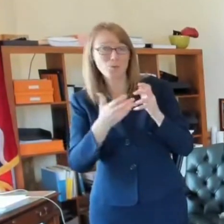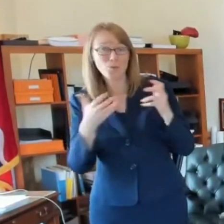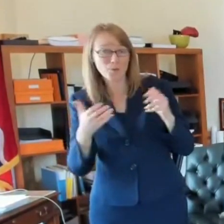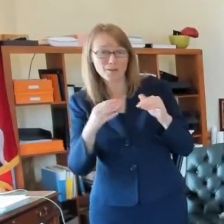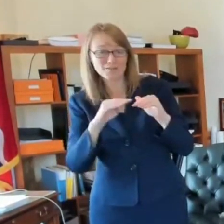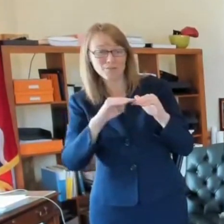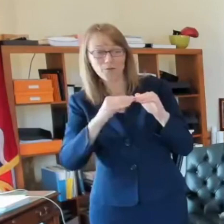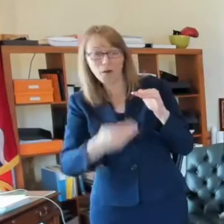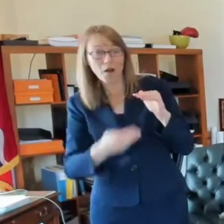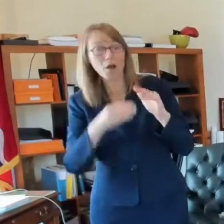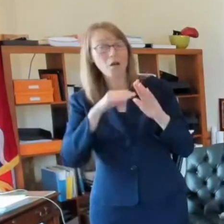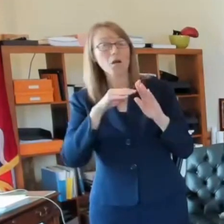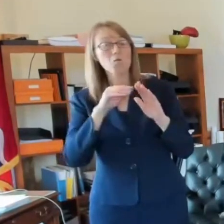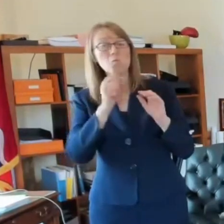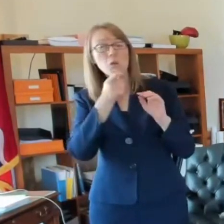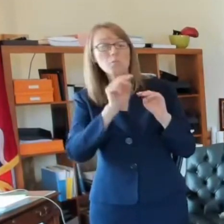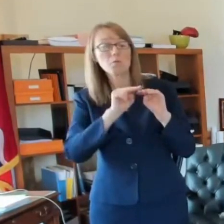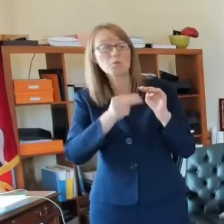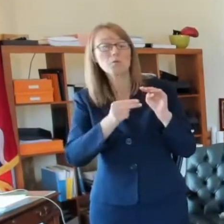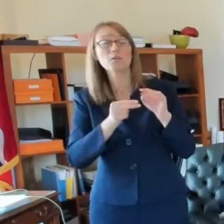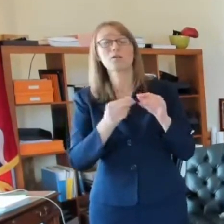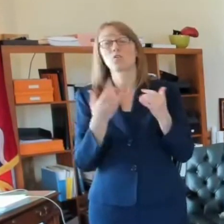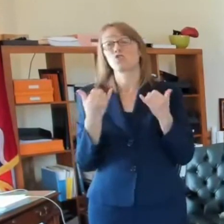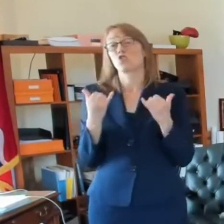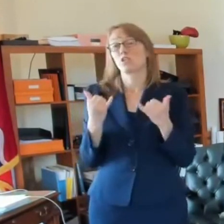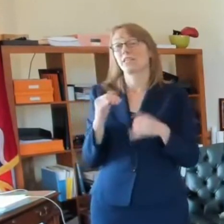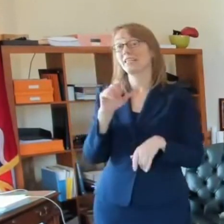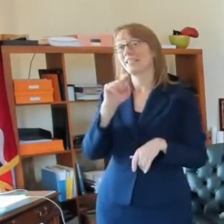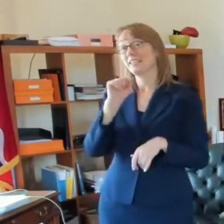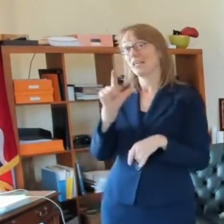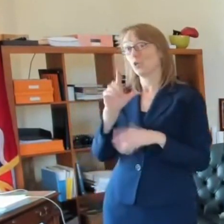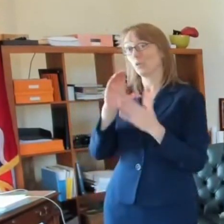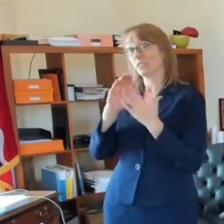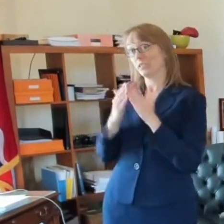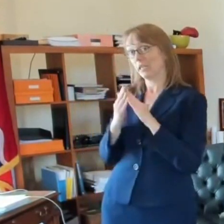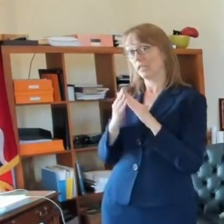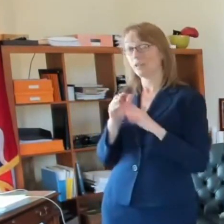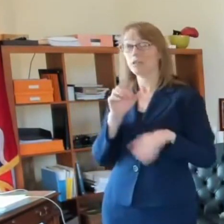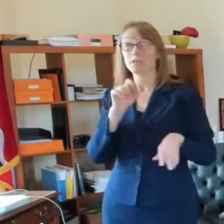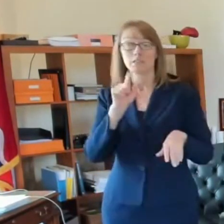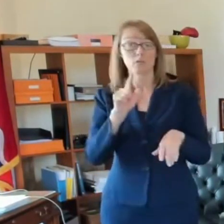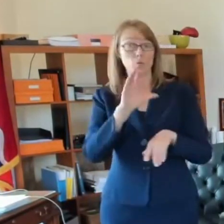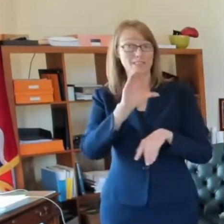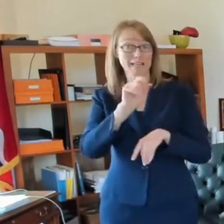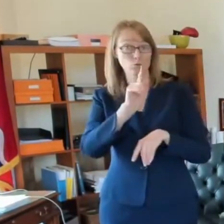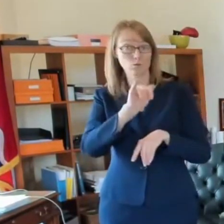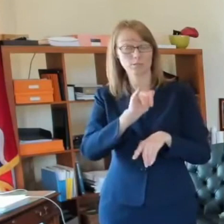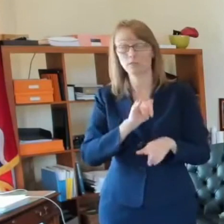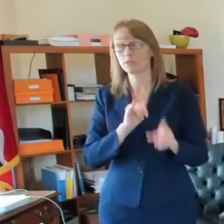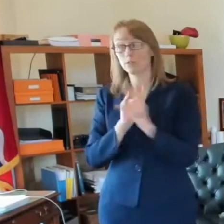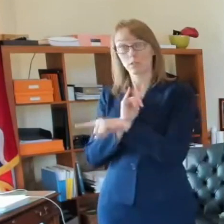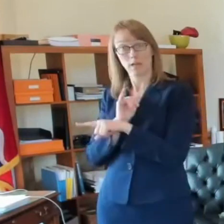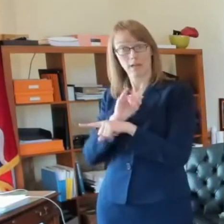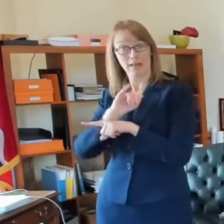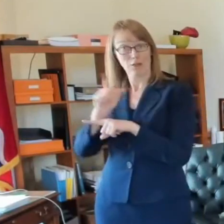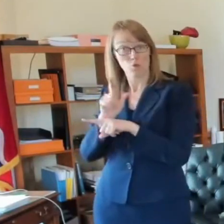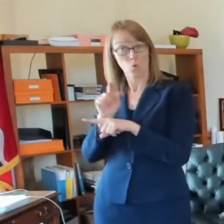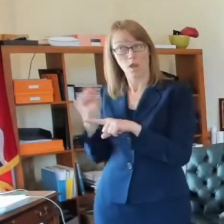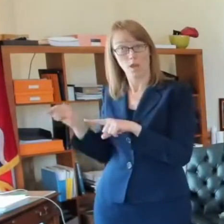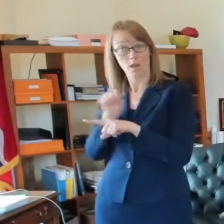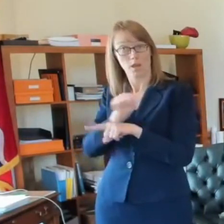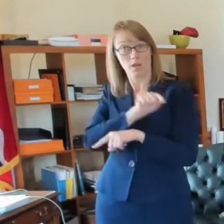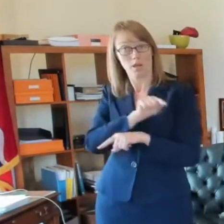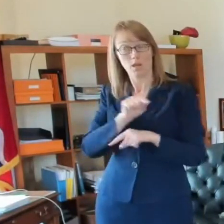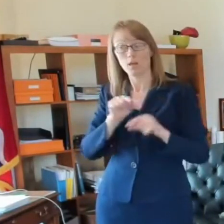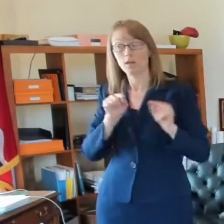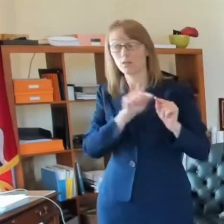Illinois have very similar restrictions. And that's good because we know there's a lot of travel back and forth in